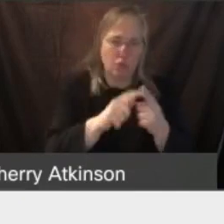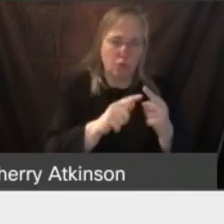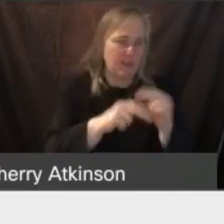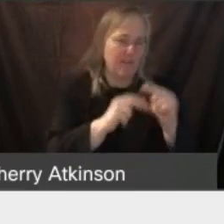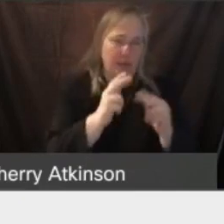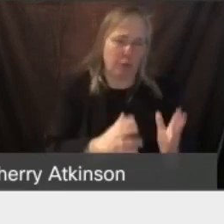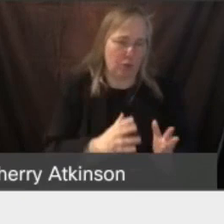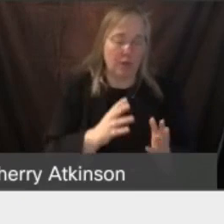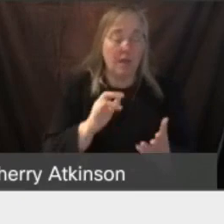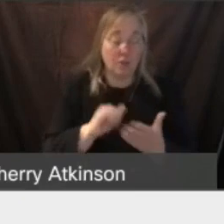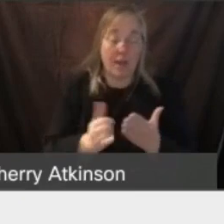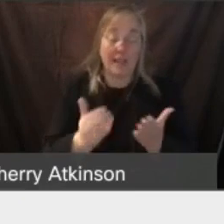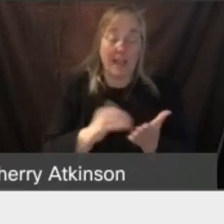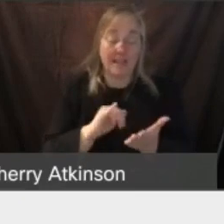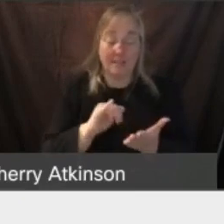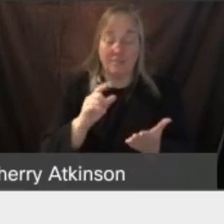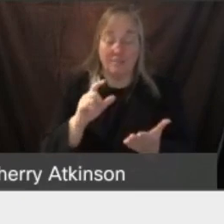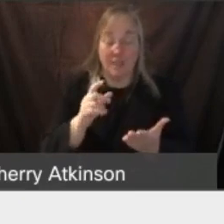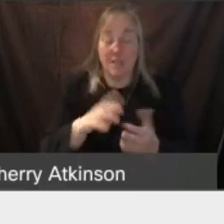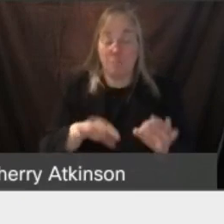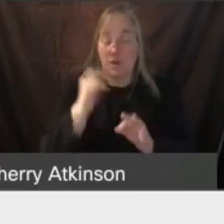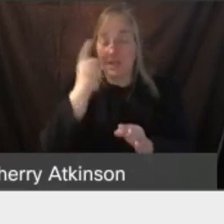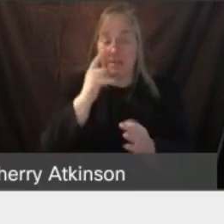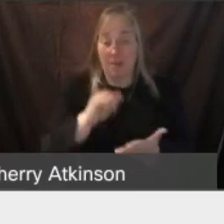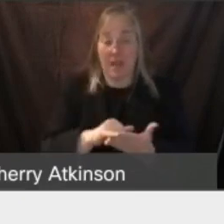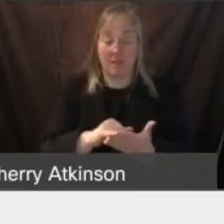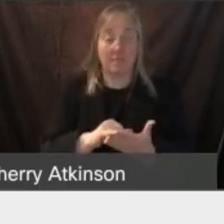things to think about. I was talking with